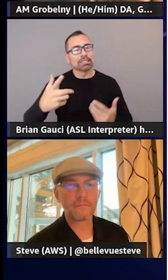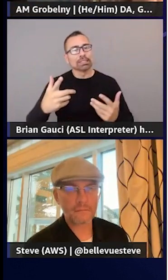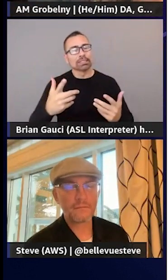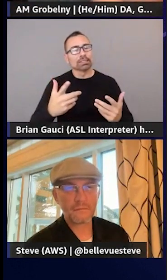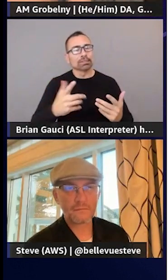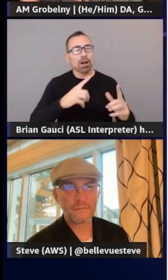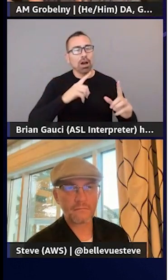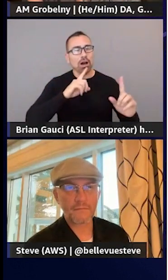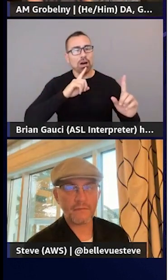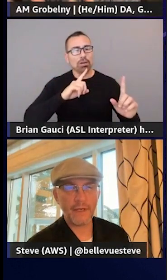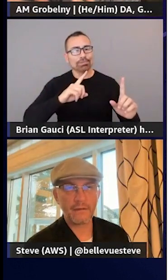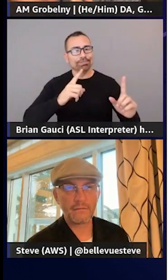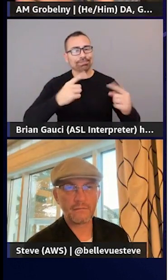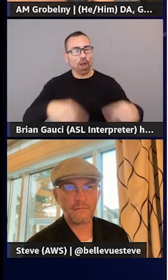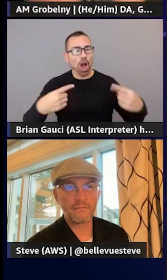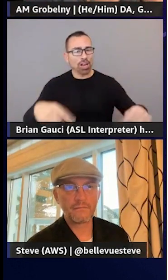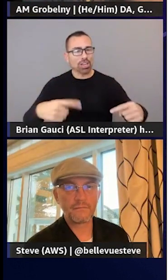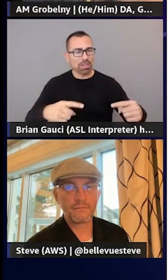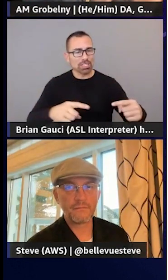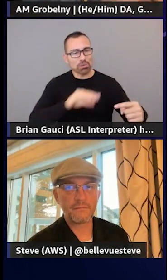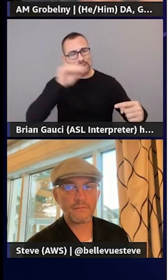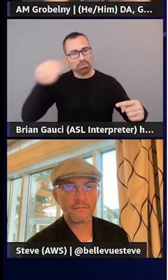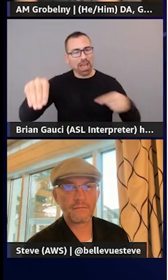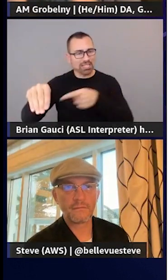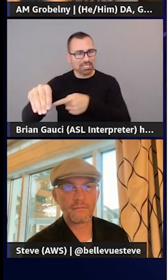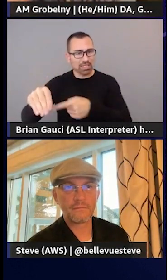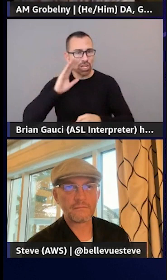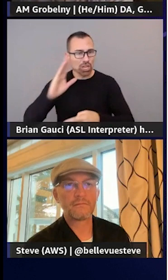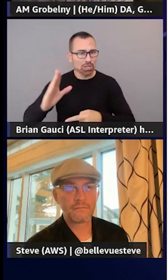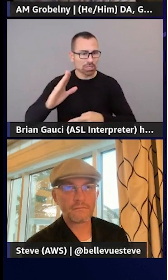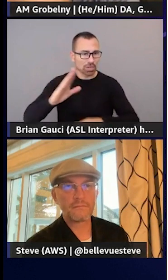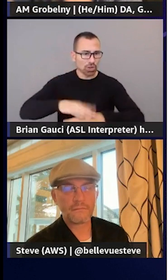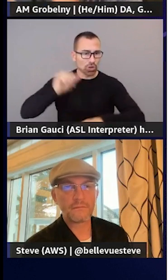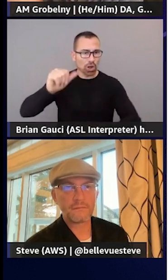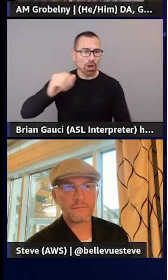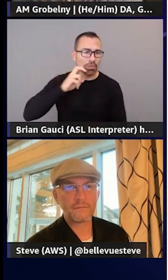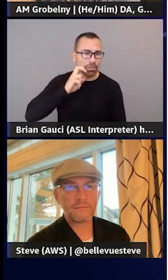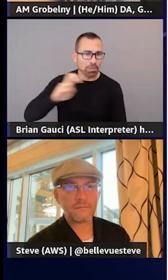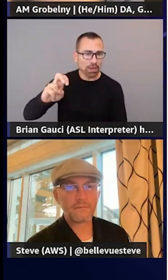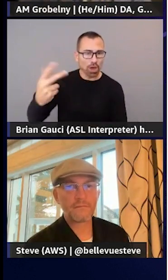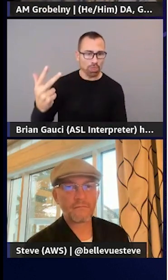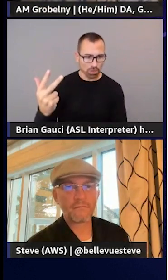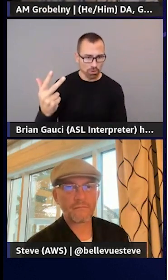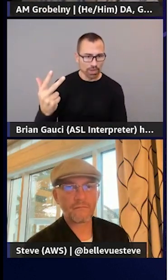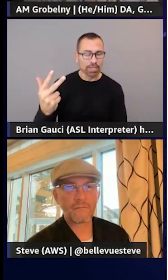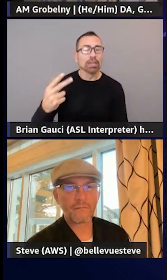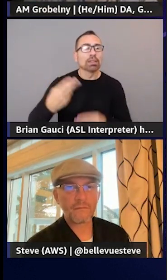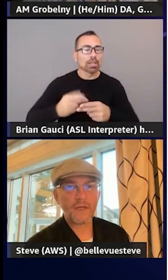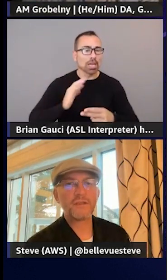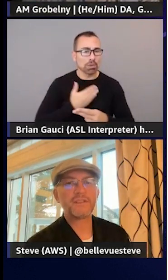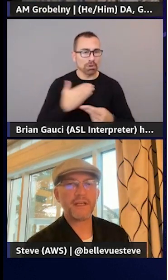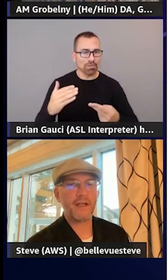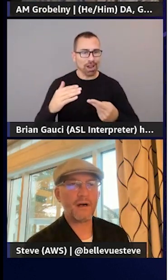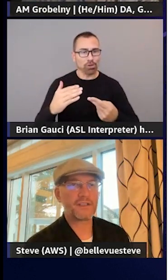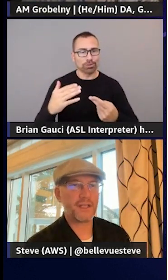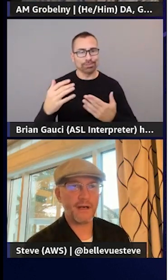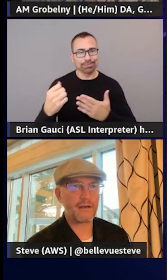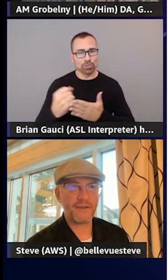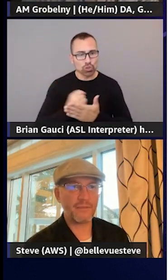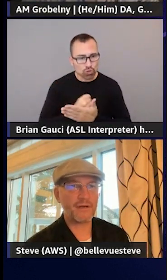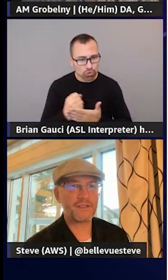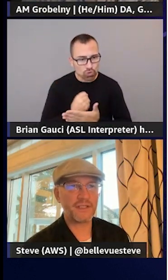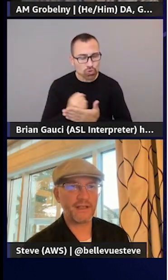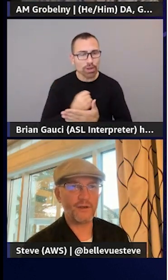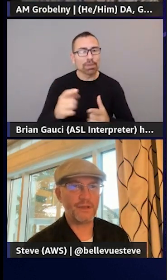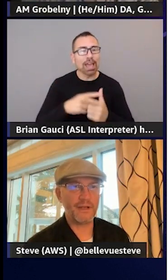it's going to call, just like we did on the command line over there, Python 3, the name of our script, and then it'll pass all of these arguments. So it's like an argc,